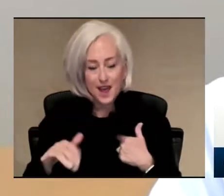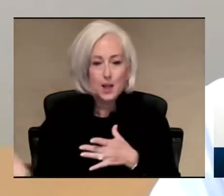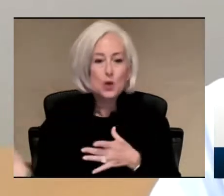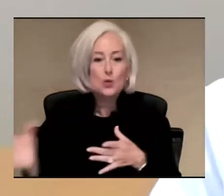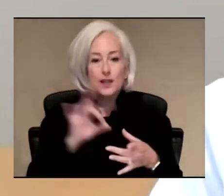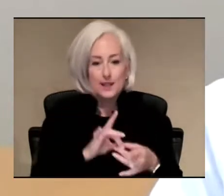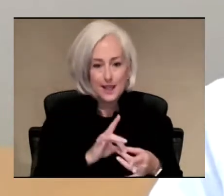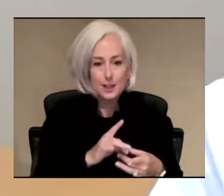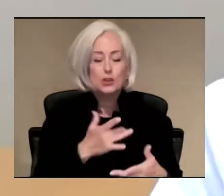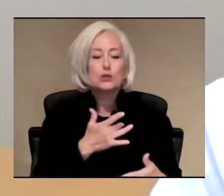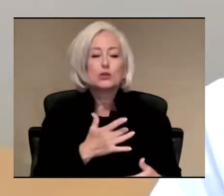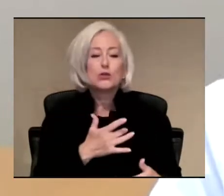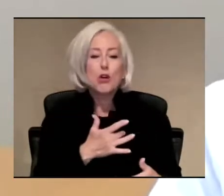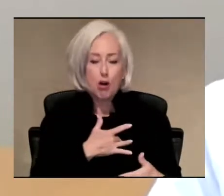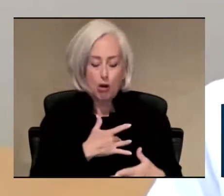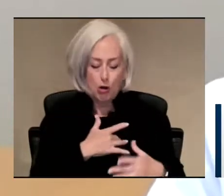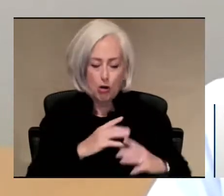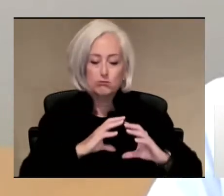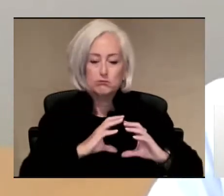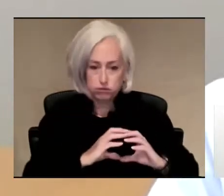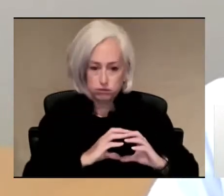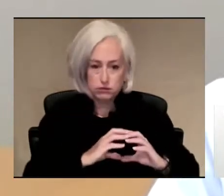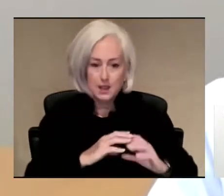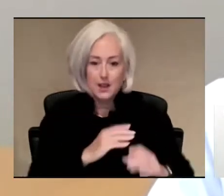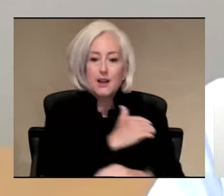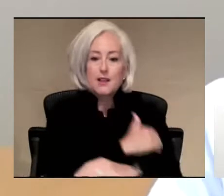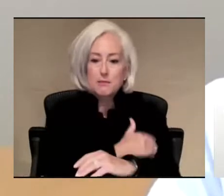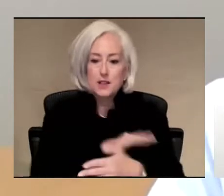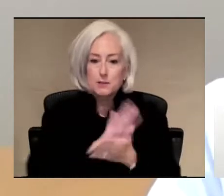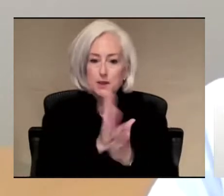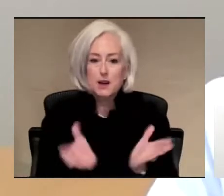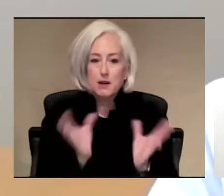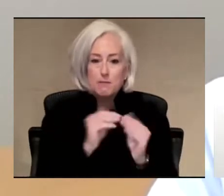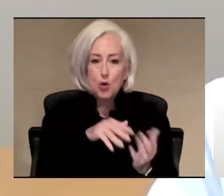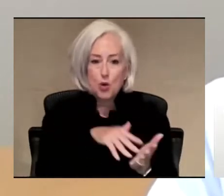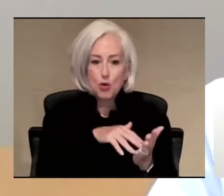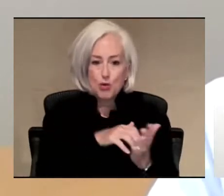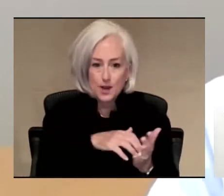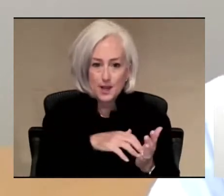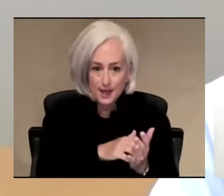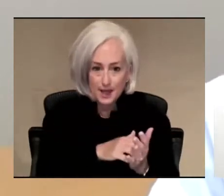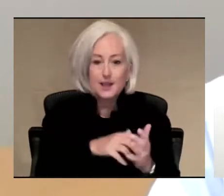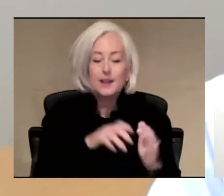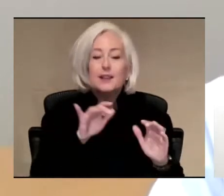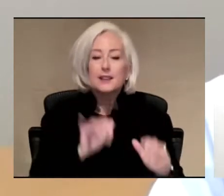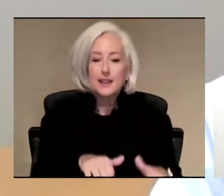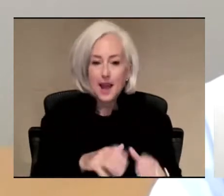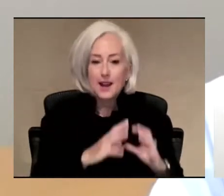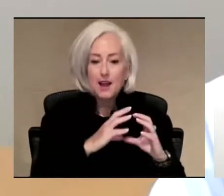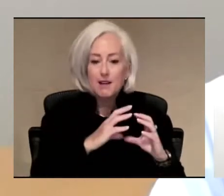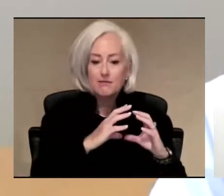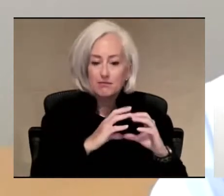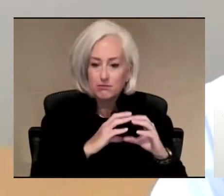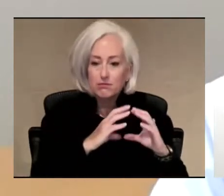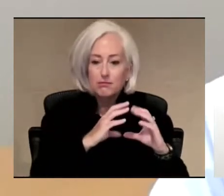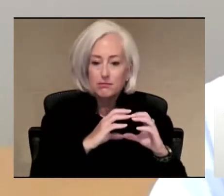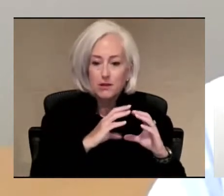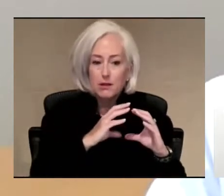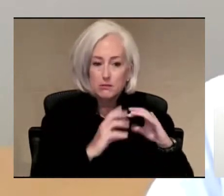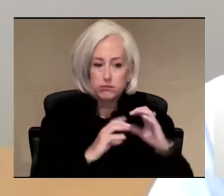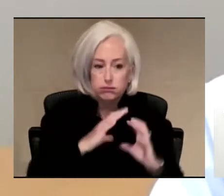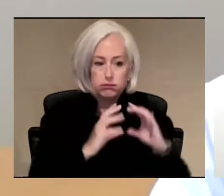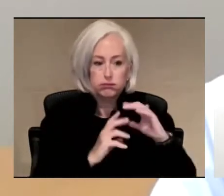muscle gets weaker and they can have dangerous arrhythmias called ventricular tachycardia. And Mr. Gottfried unfortunately